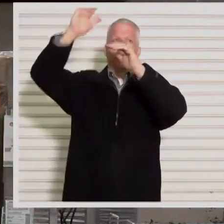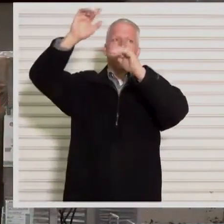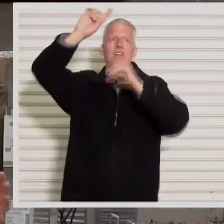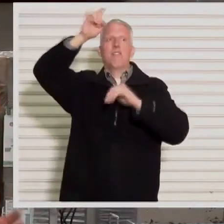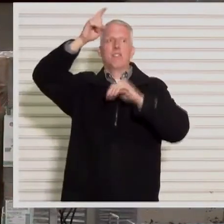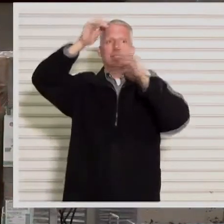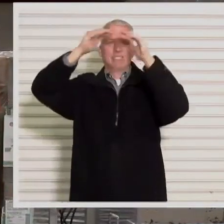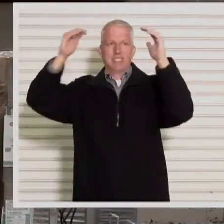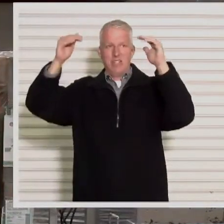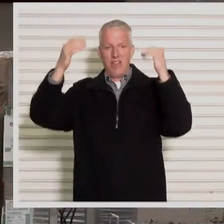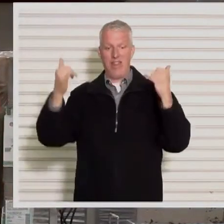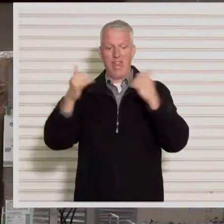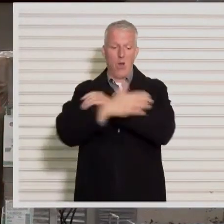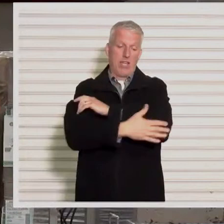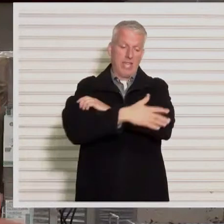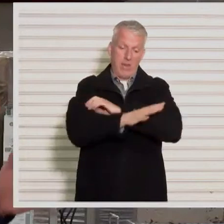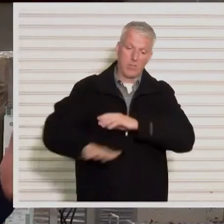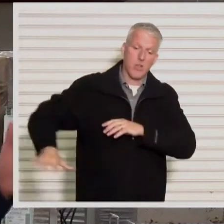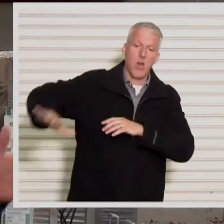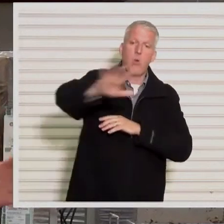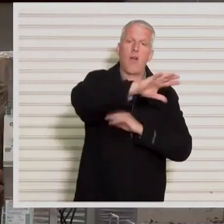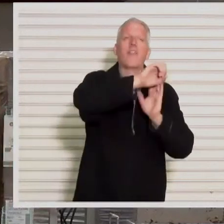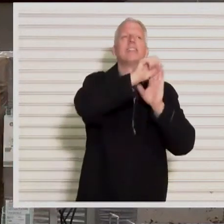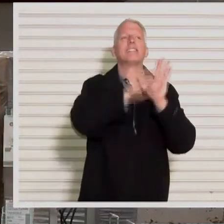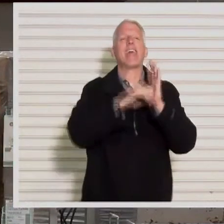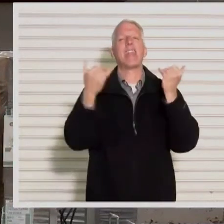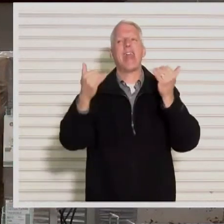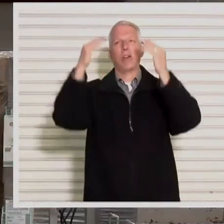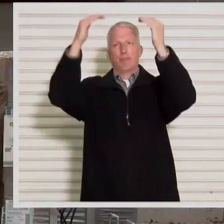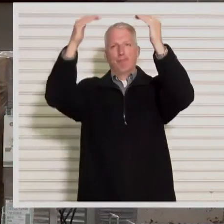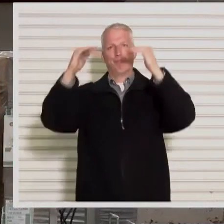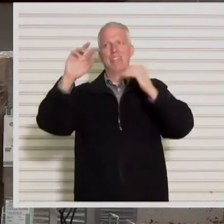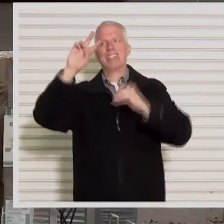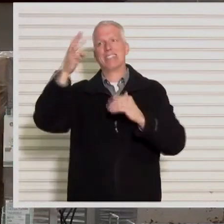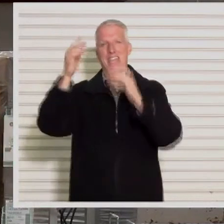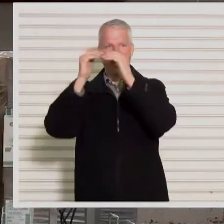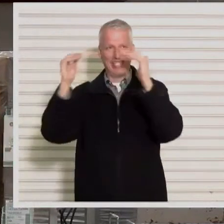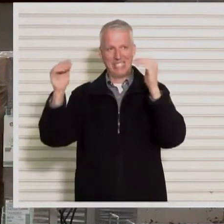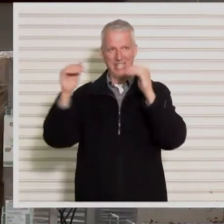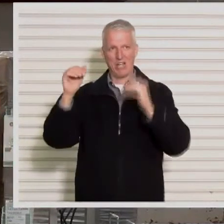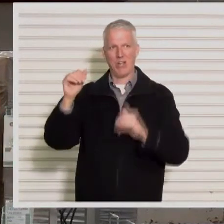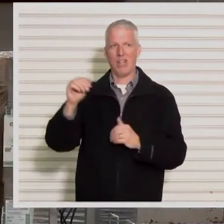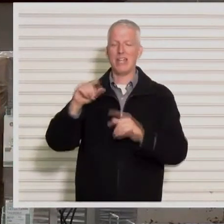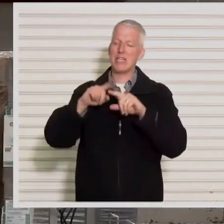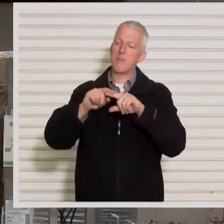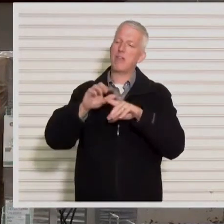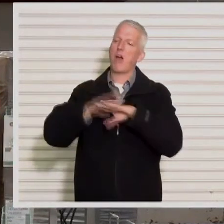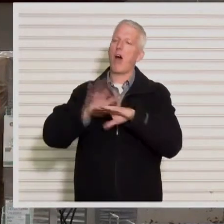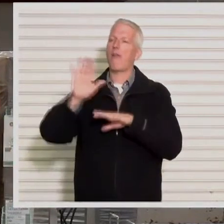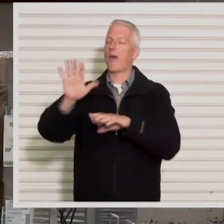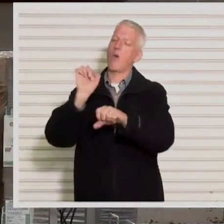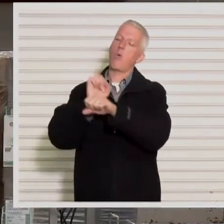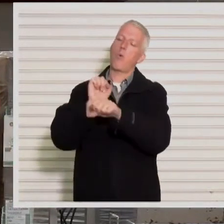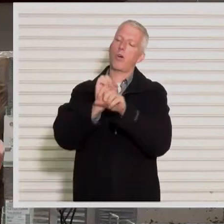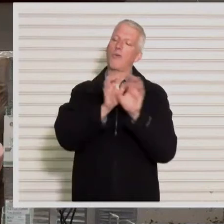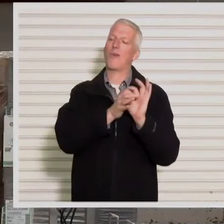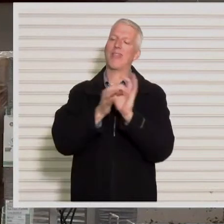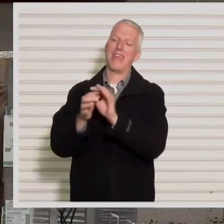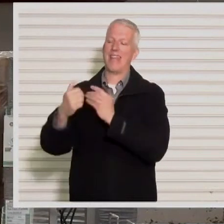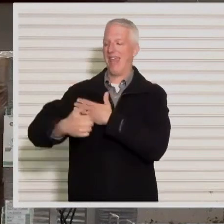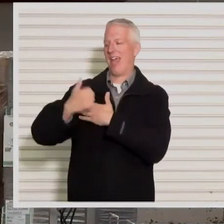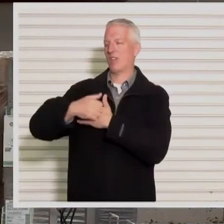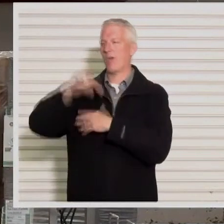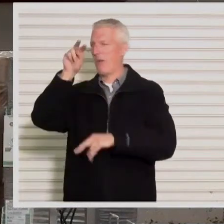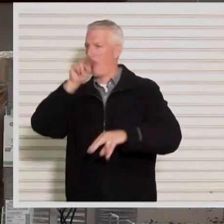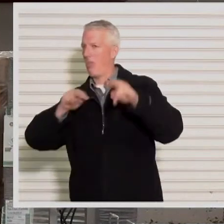counties large and small all across the state into the second tier, and it's based upon occupational hazard that we looked at